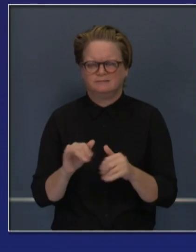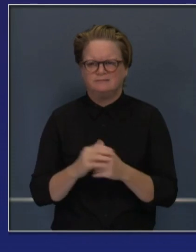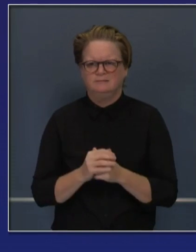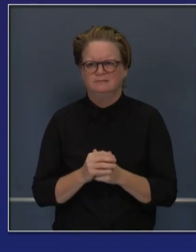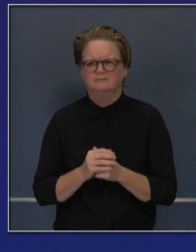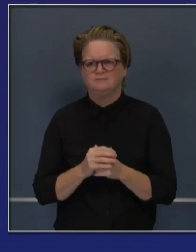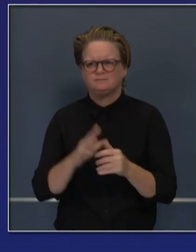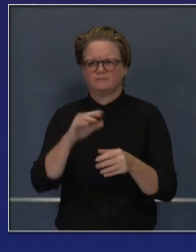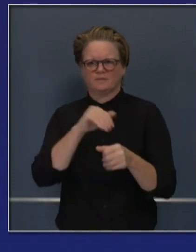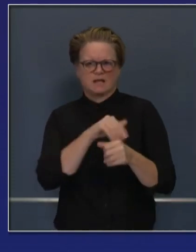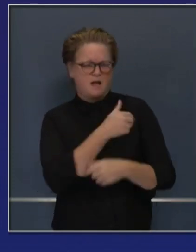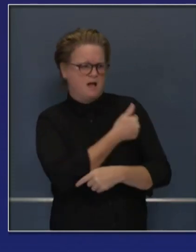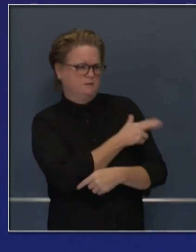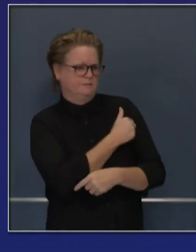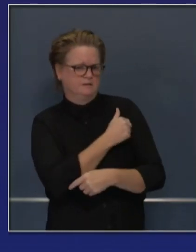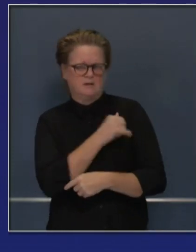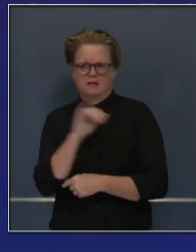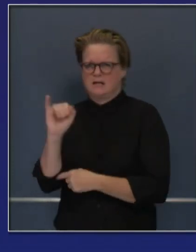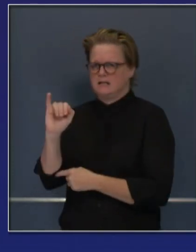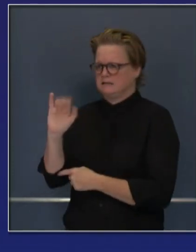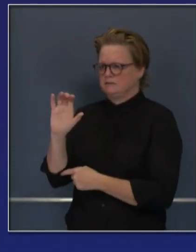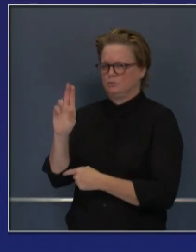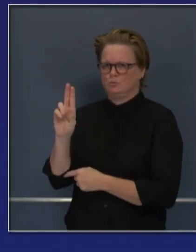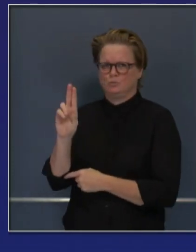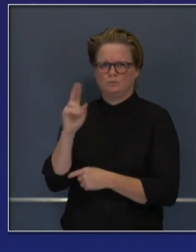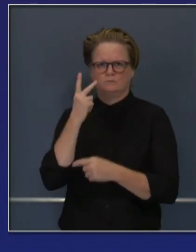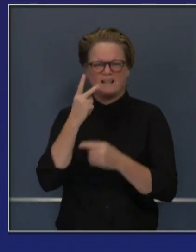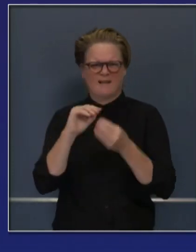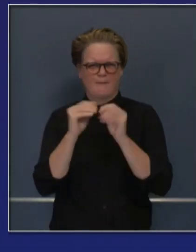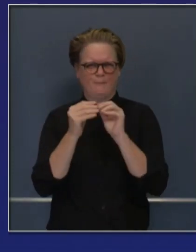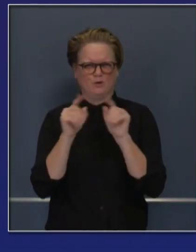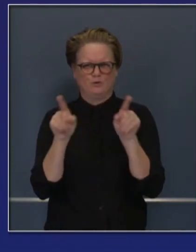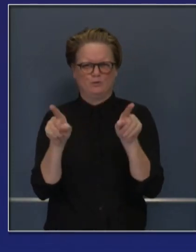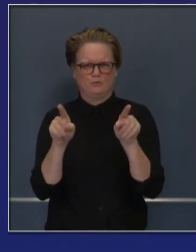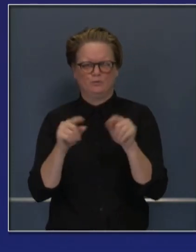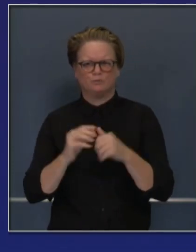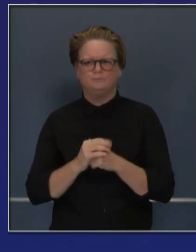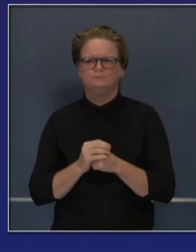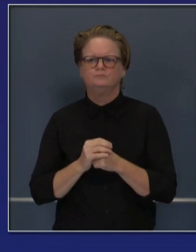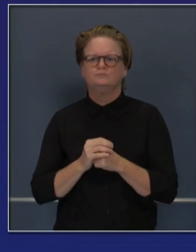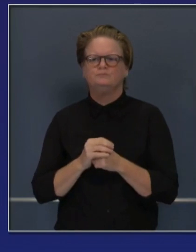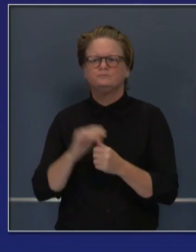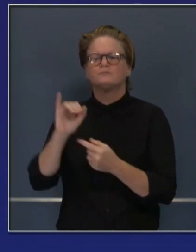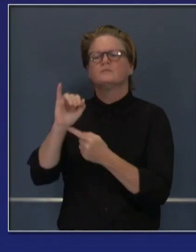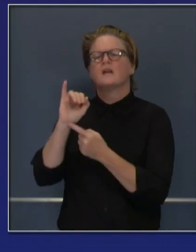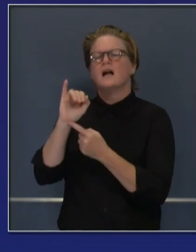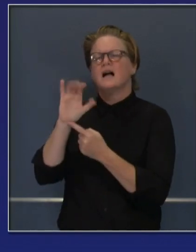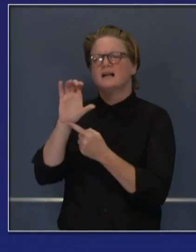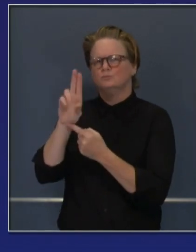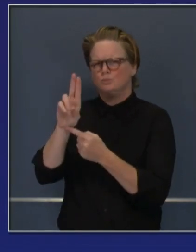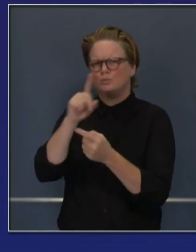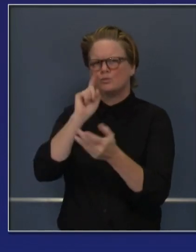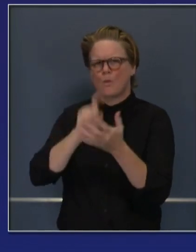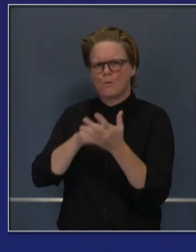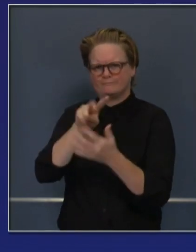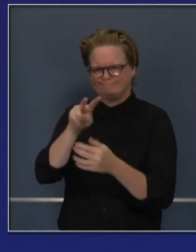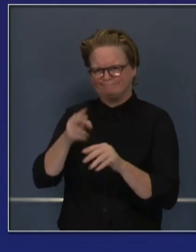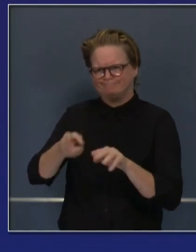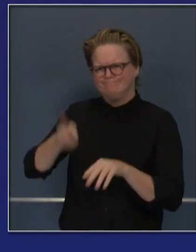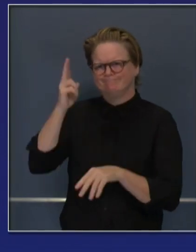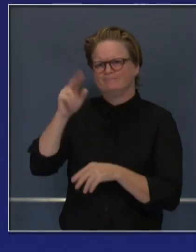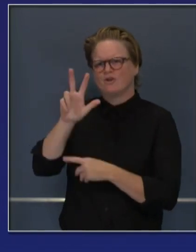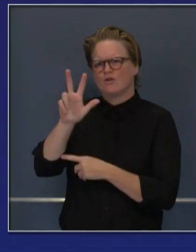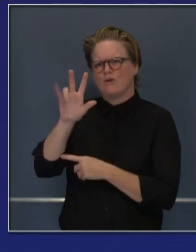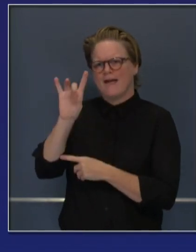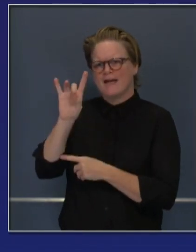hospitals. But in California, 5% of total patients. Now, on ICUs, it's a little bit higher, and you'll see a 38.8% increase in the